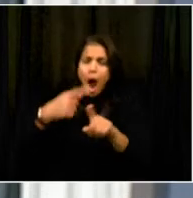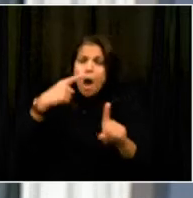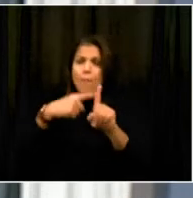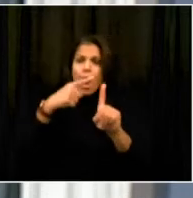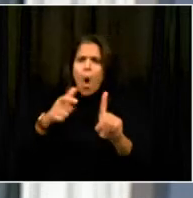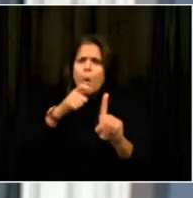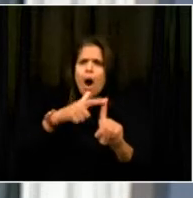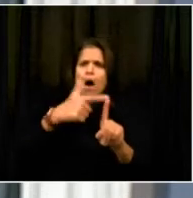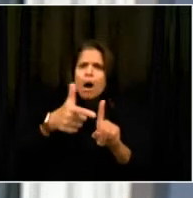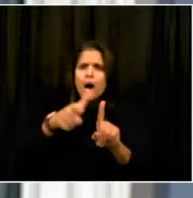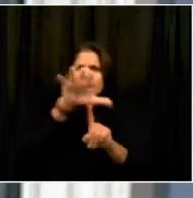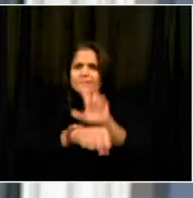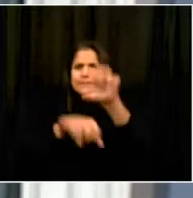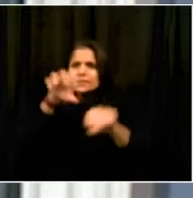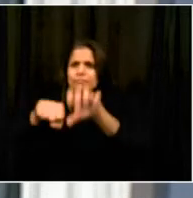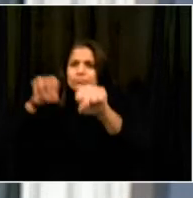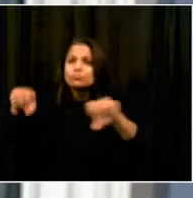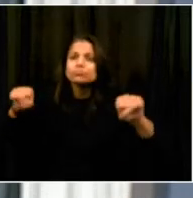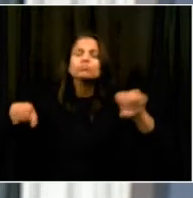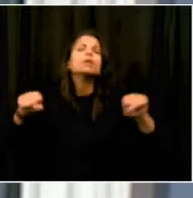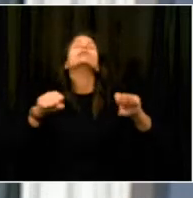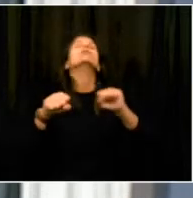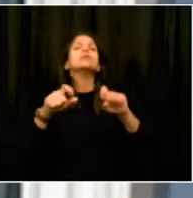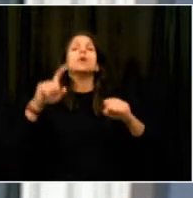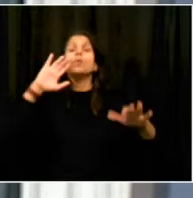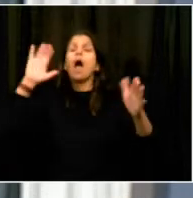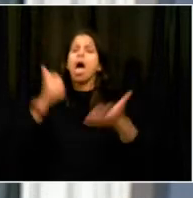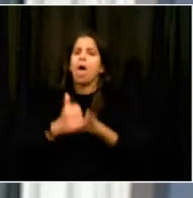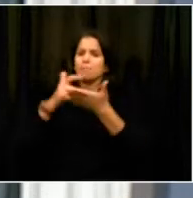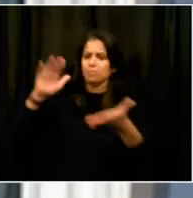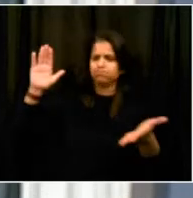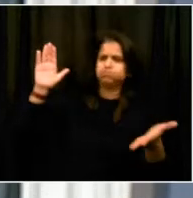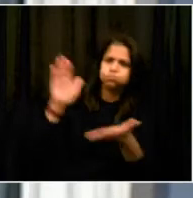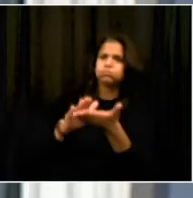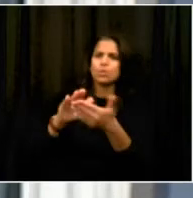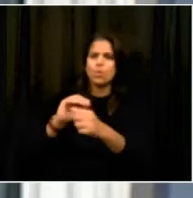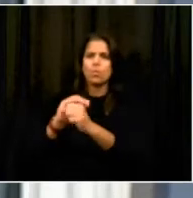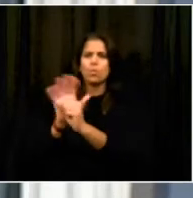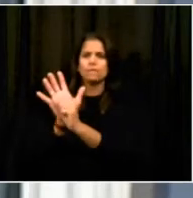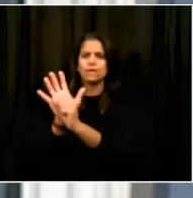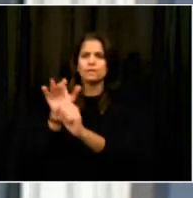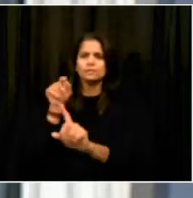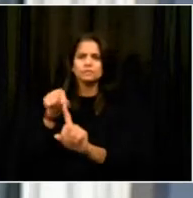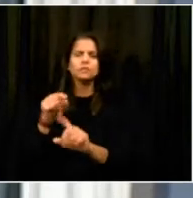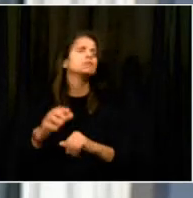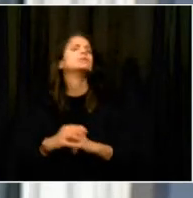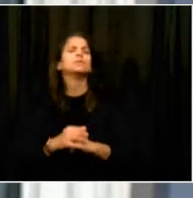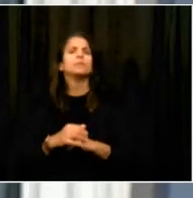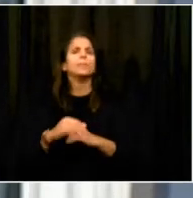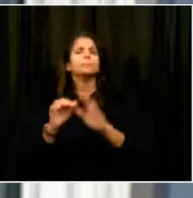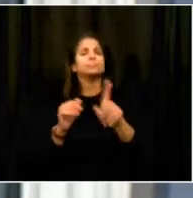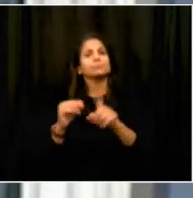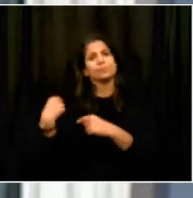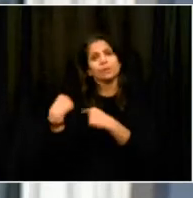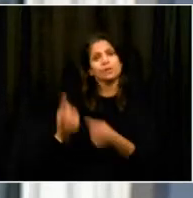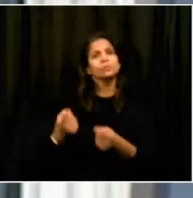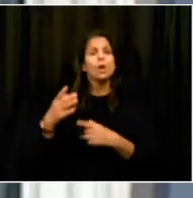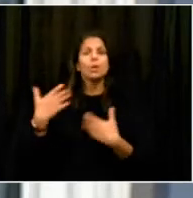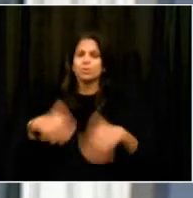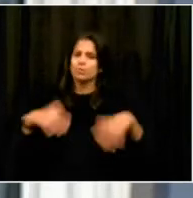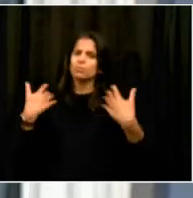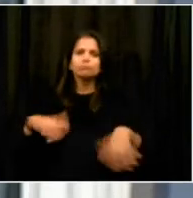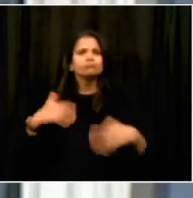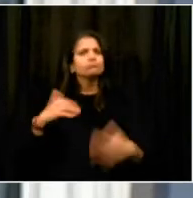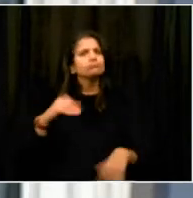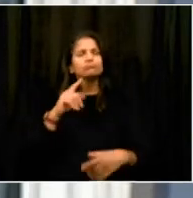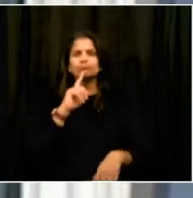tracing. In addition to that, 98% of people that are cases or have tested positive, when we call you every day as